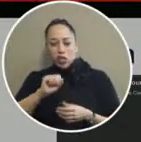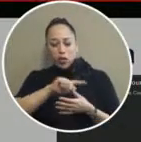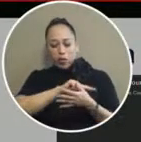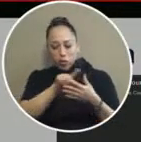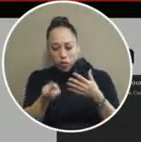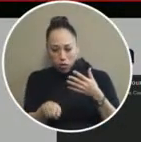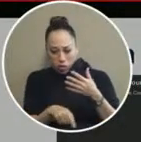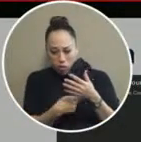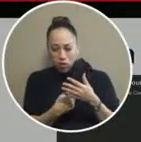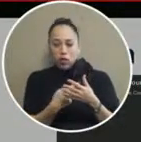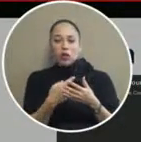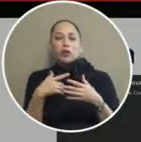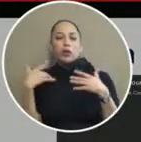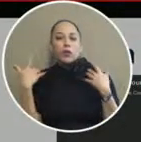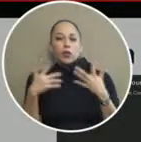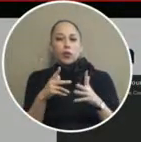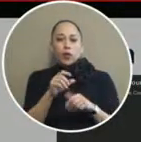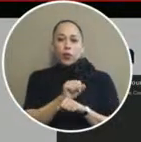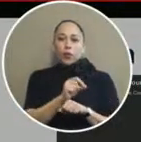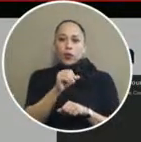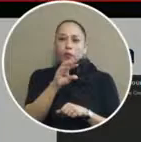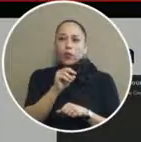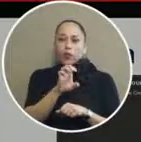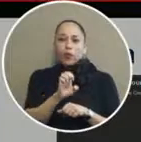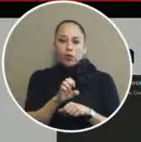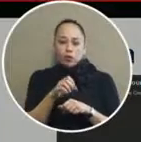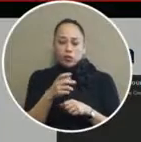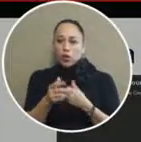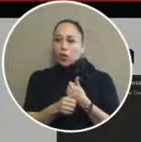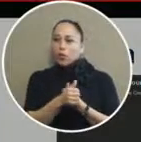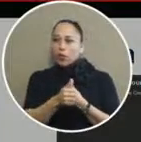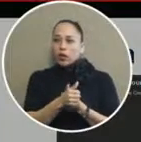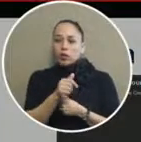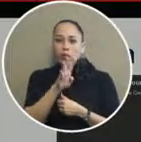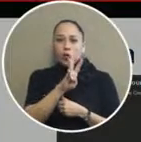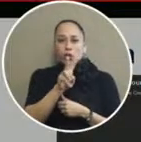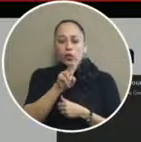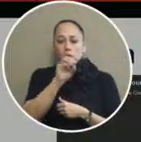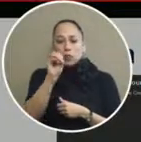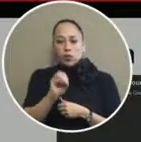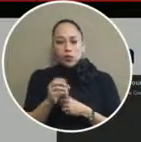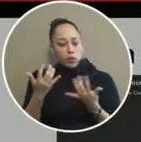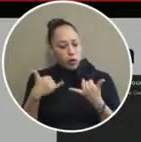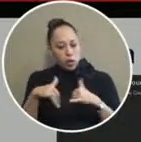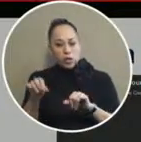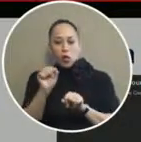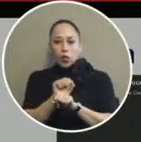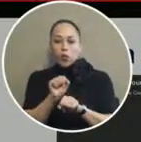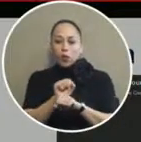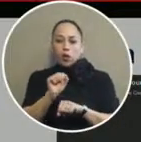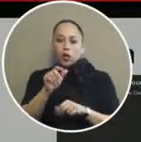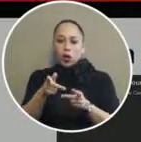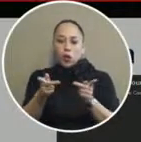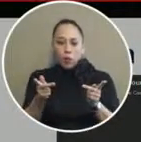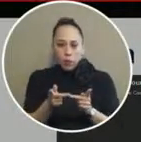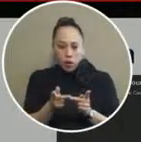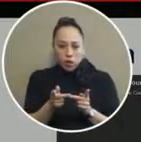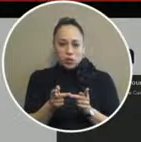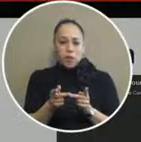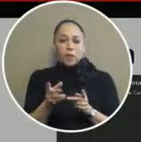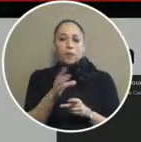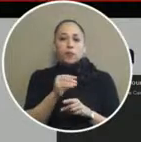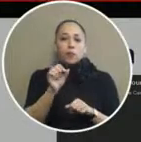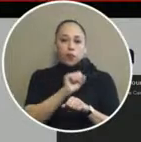also put our workforce at risk. 42% of whom you've heard are still working on site, are front-facing,